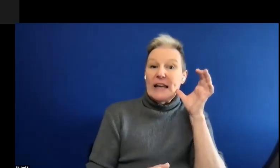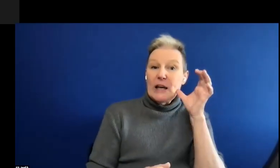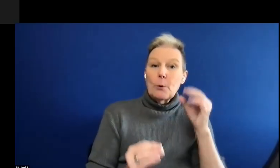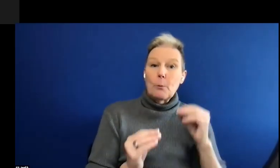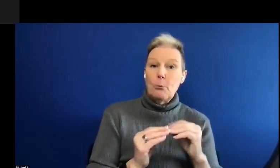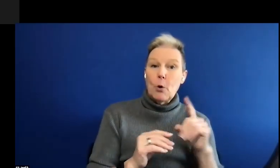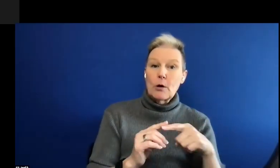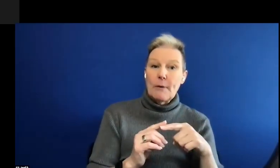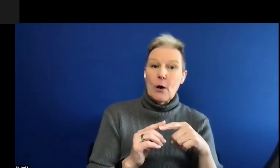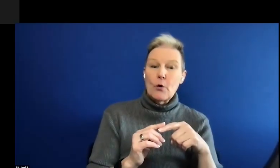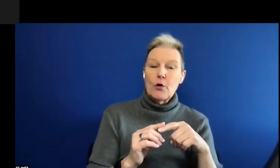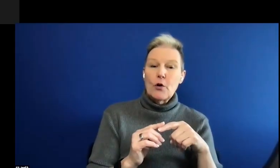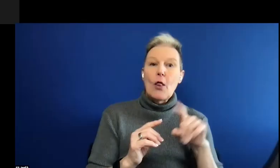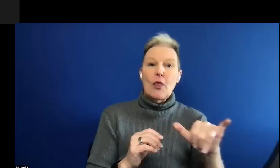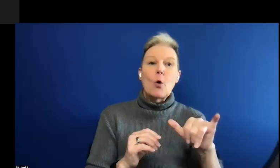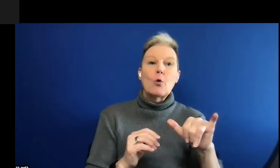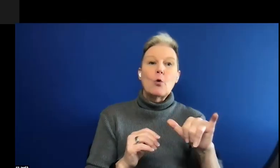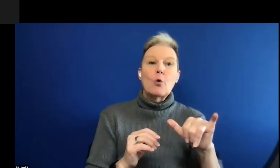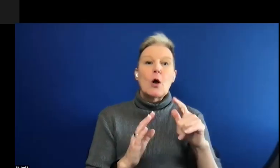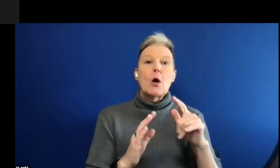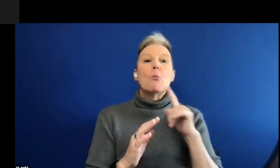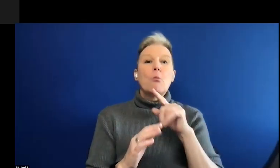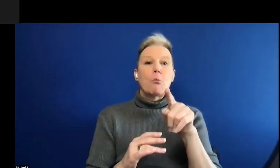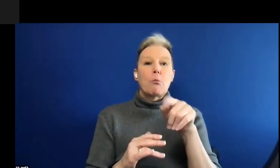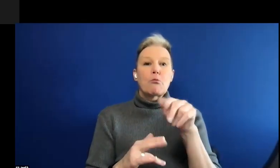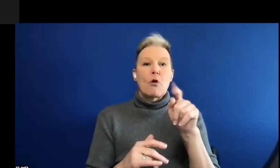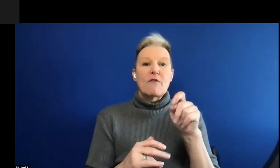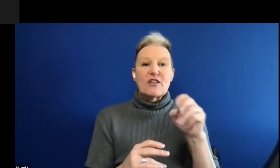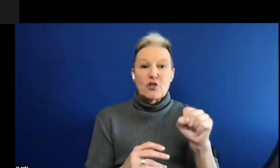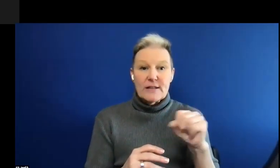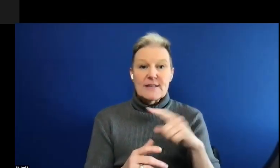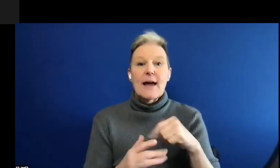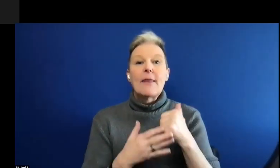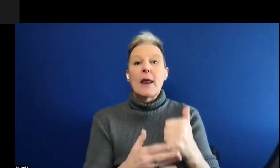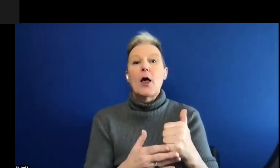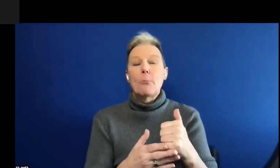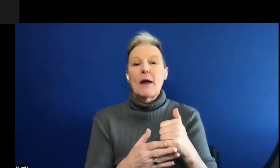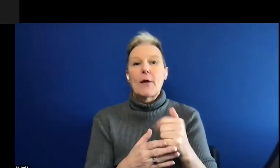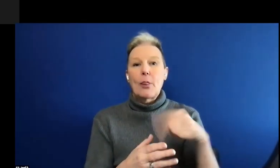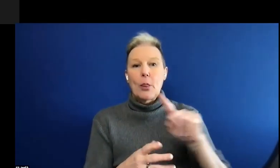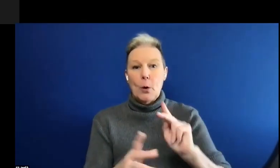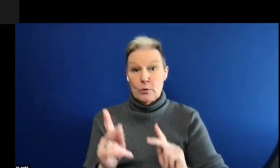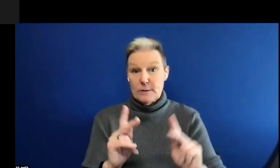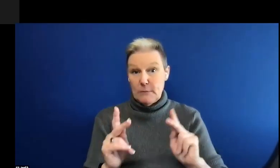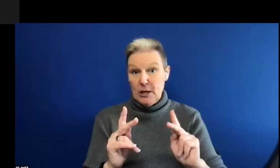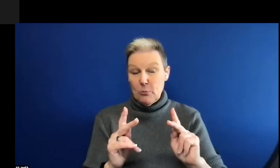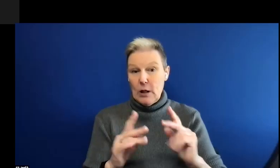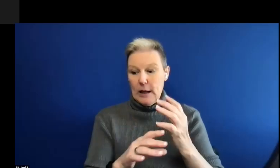about those provisions and helping those kind of people uh,